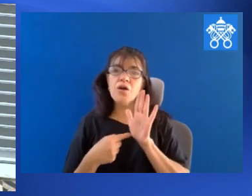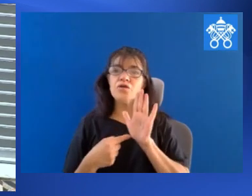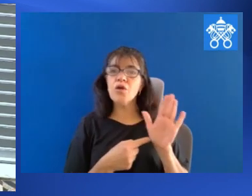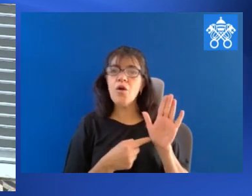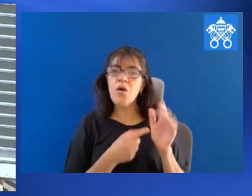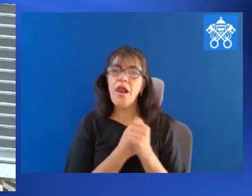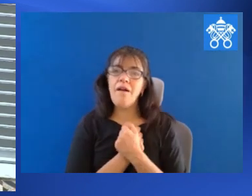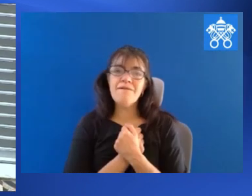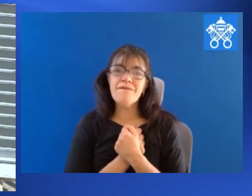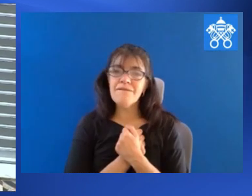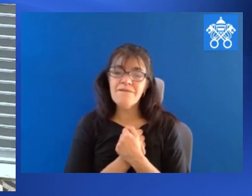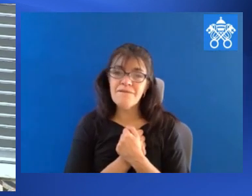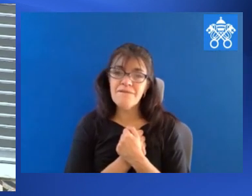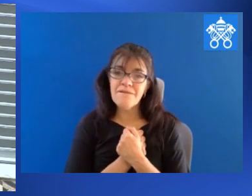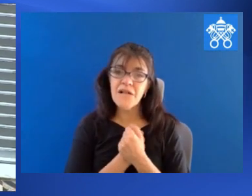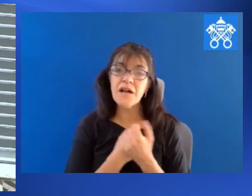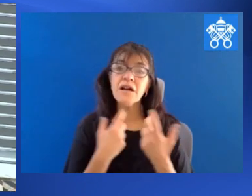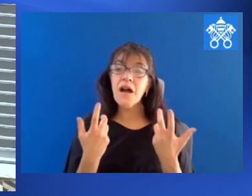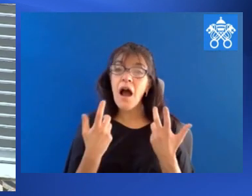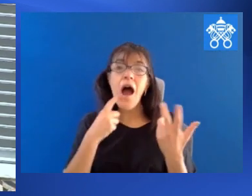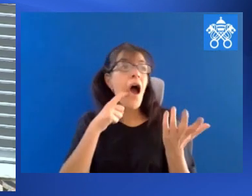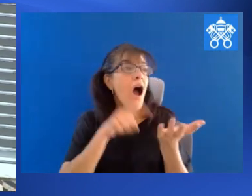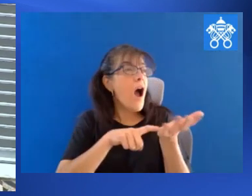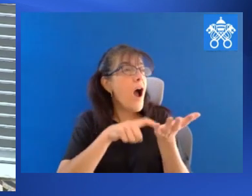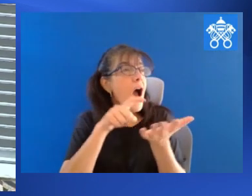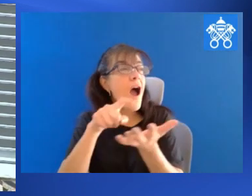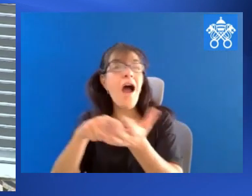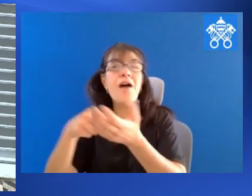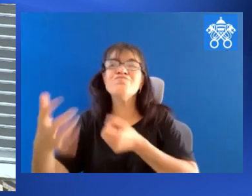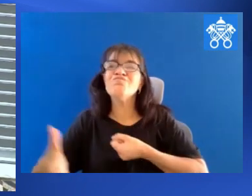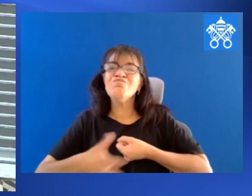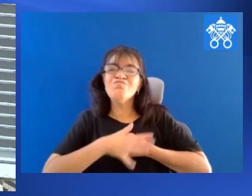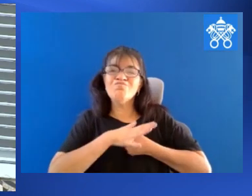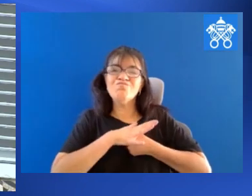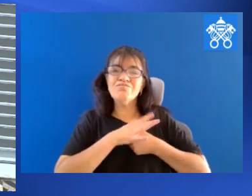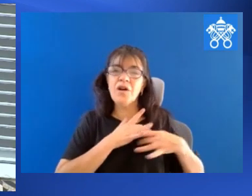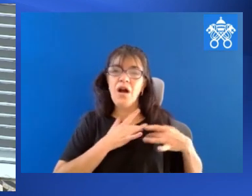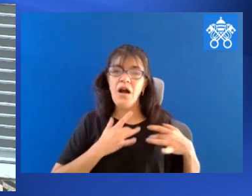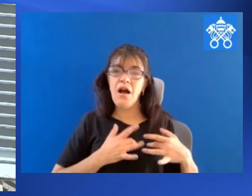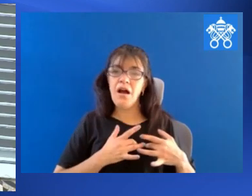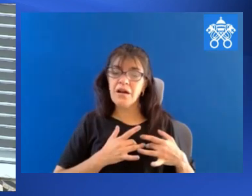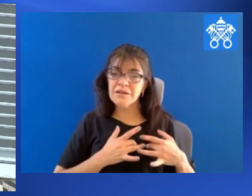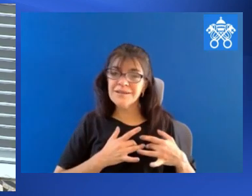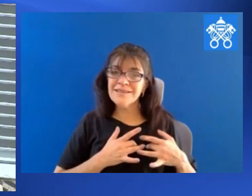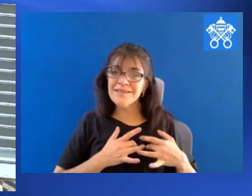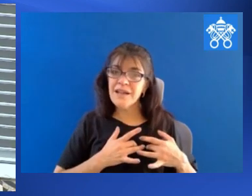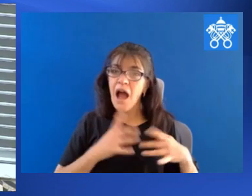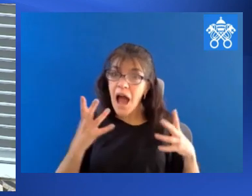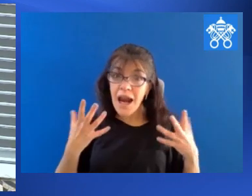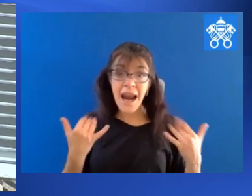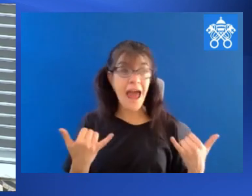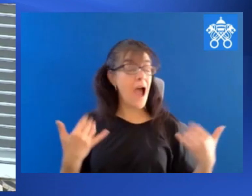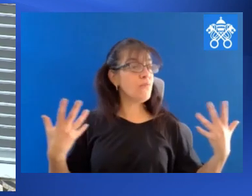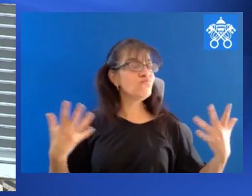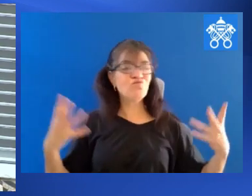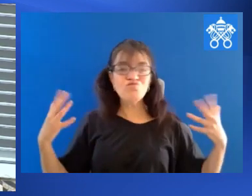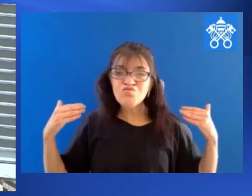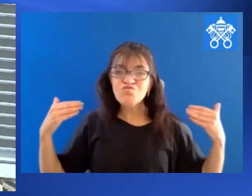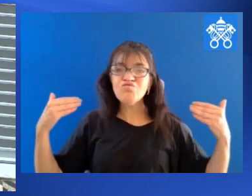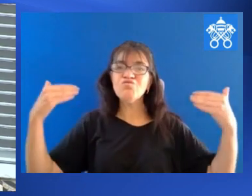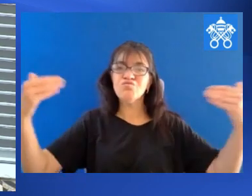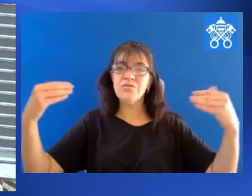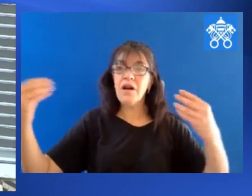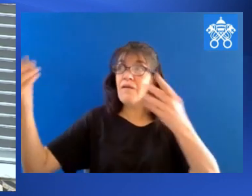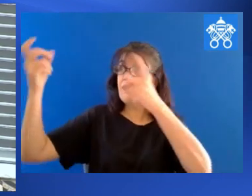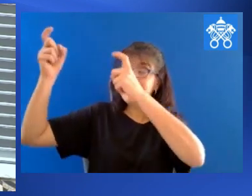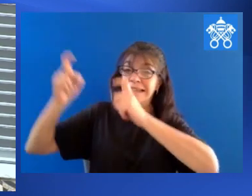around us. Let us learn to recognize them and to fill our hearts with them. And then let us set out in order